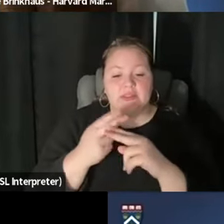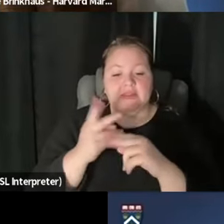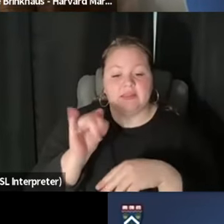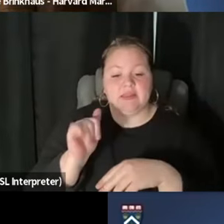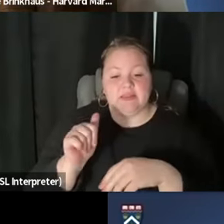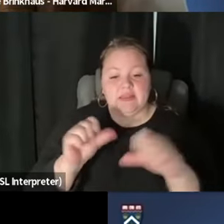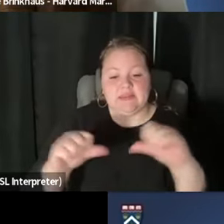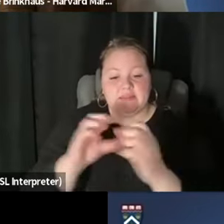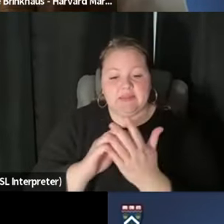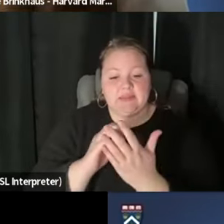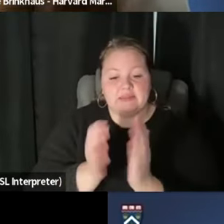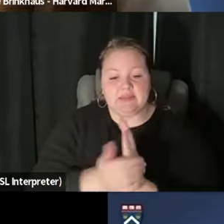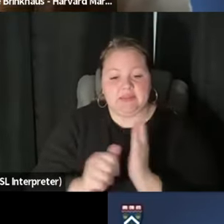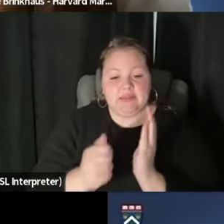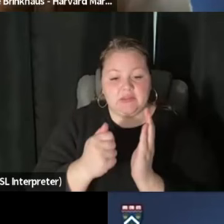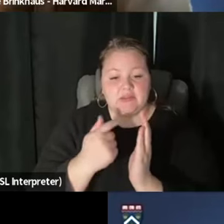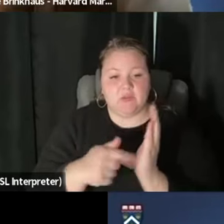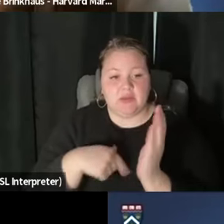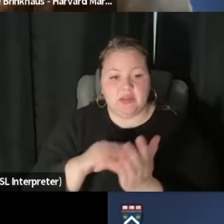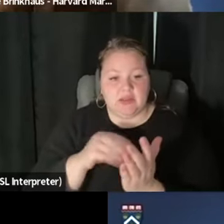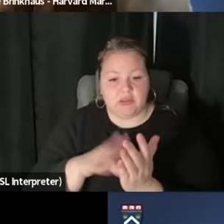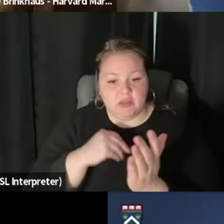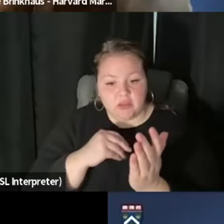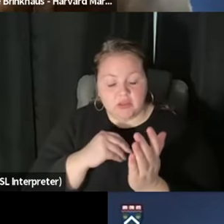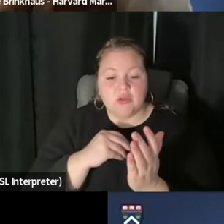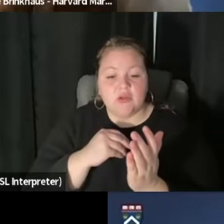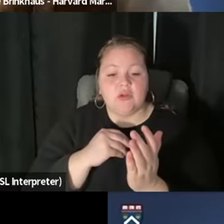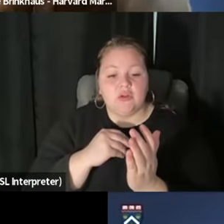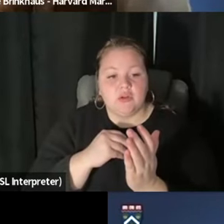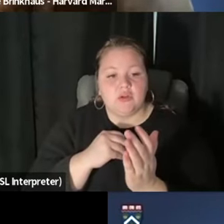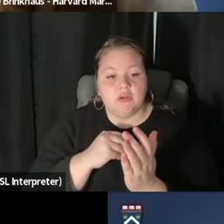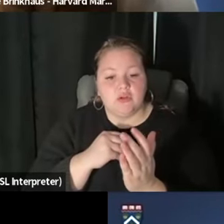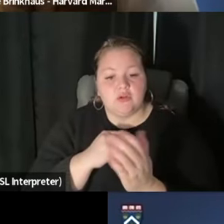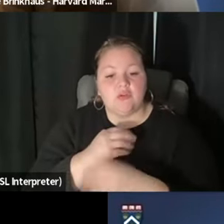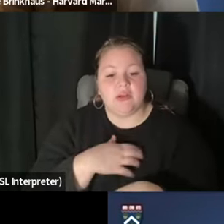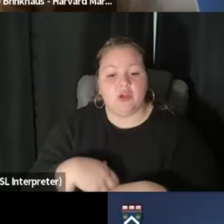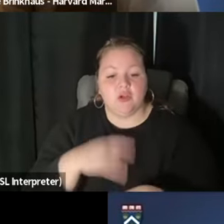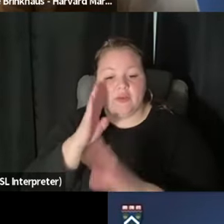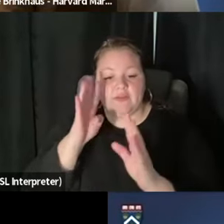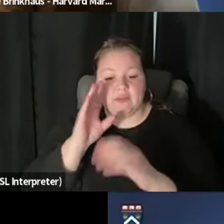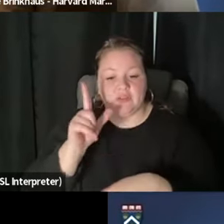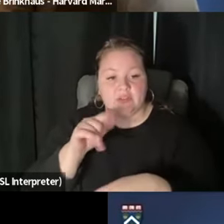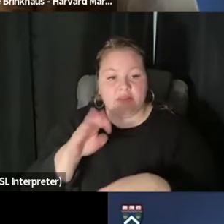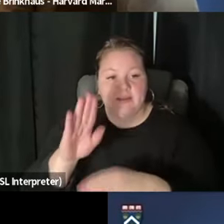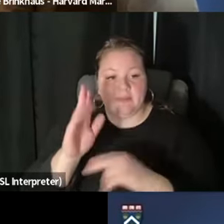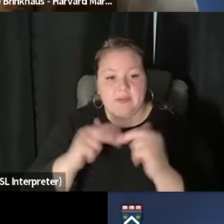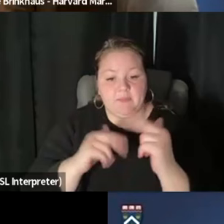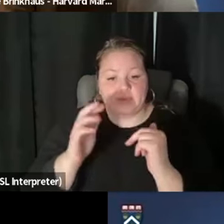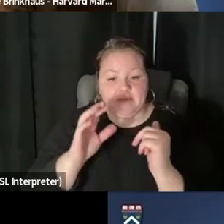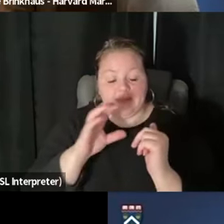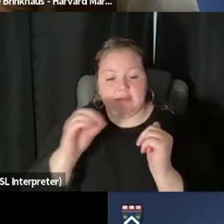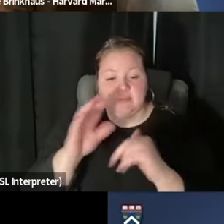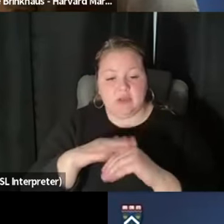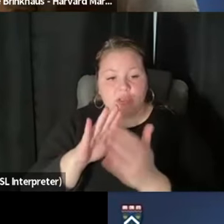my master's degree. And Harvard Innovation Labs is actually a building and an organization on